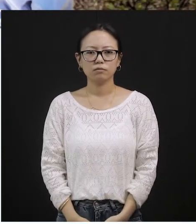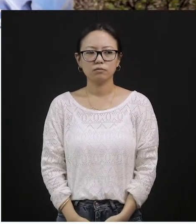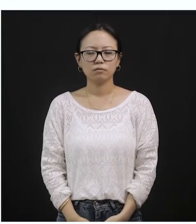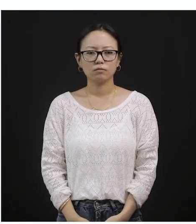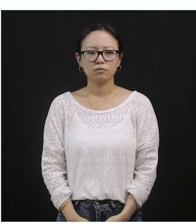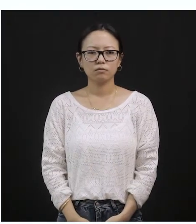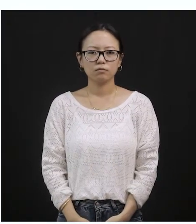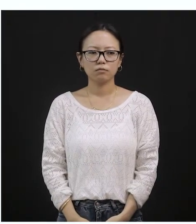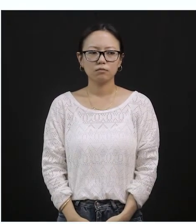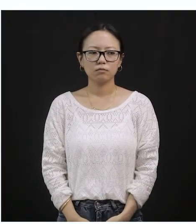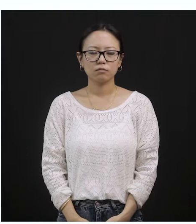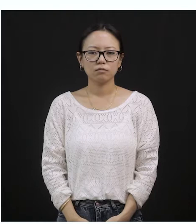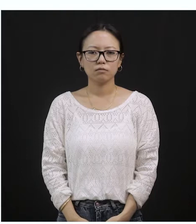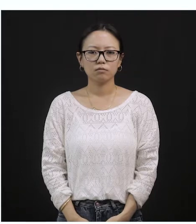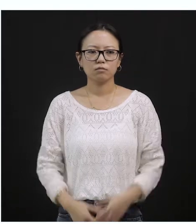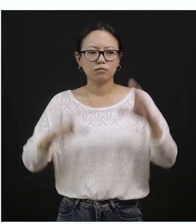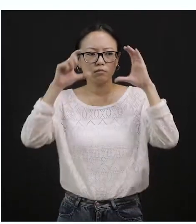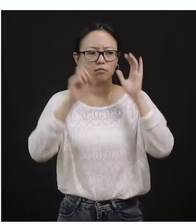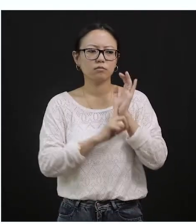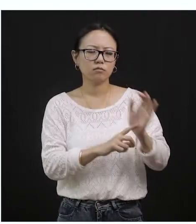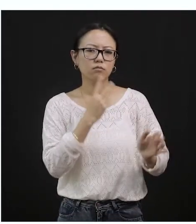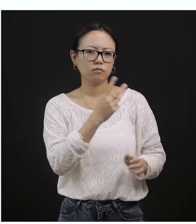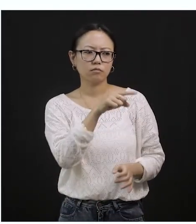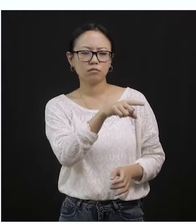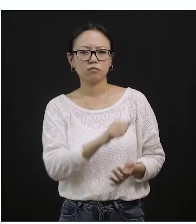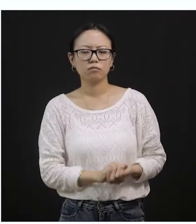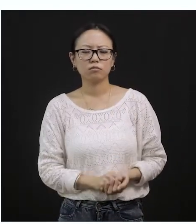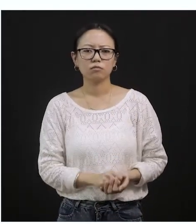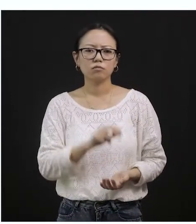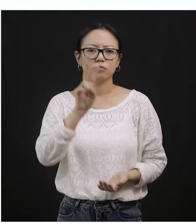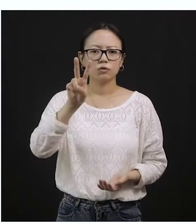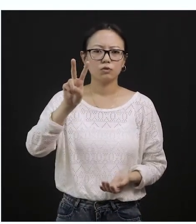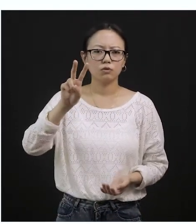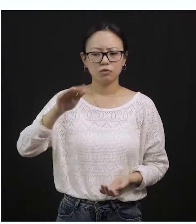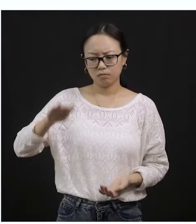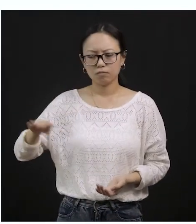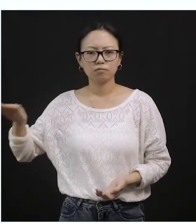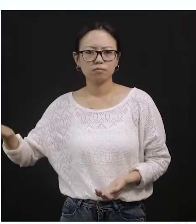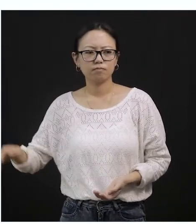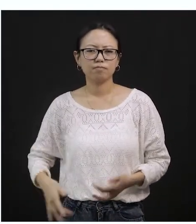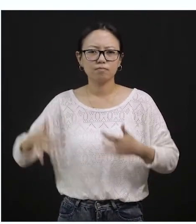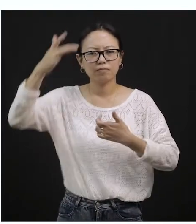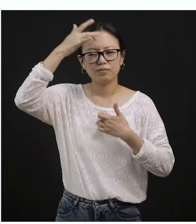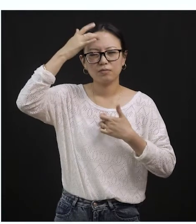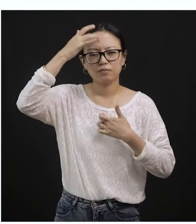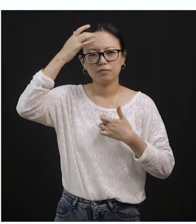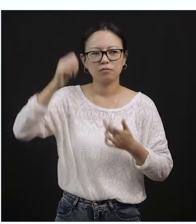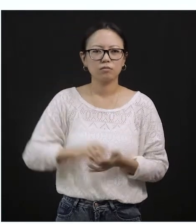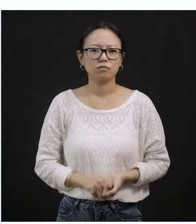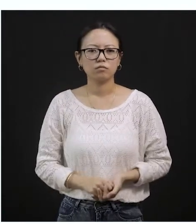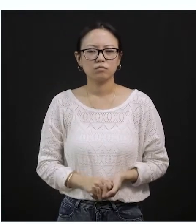right? Okay. Now here, look at this picture. This two little kids seems to be very sick. They are